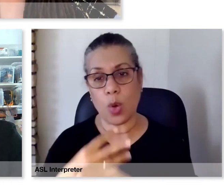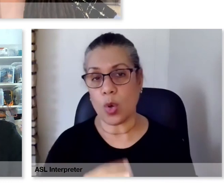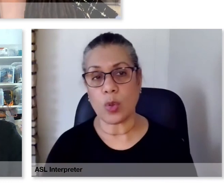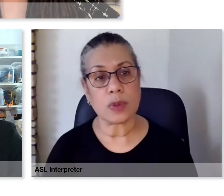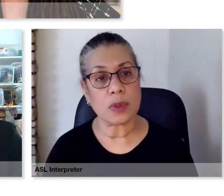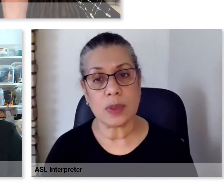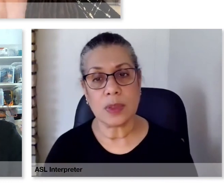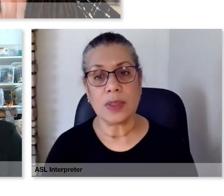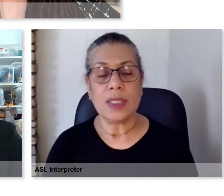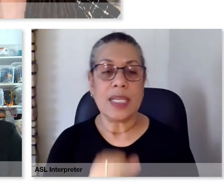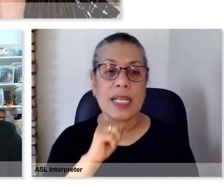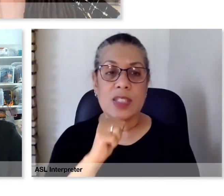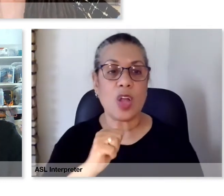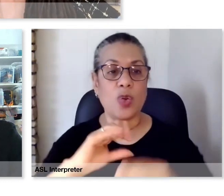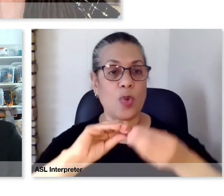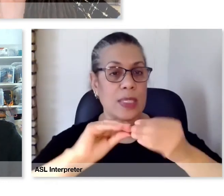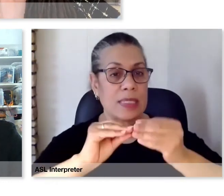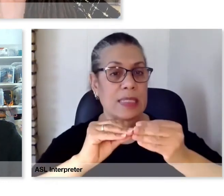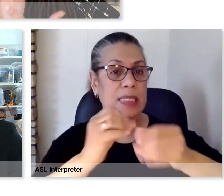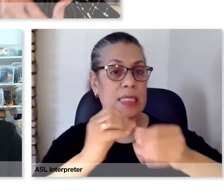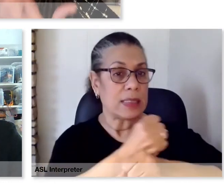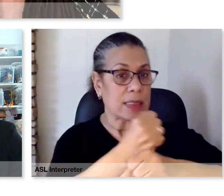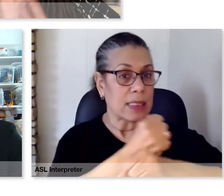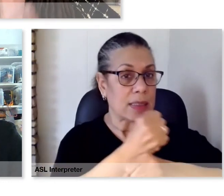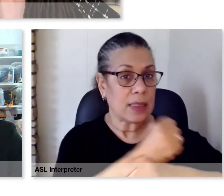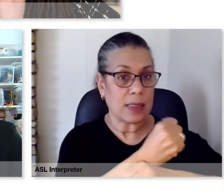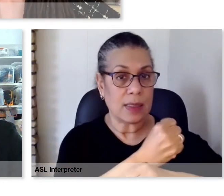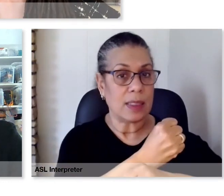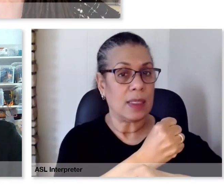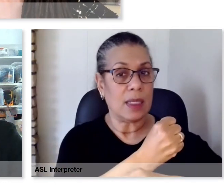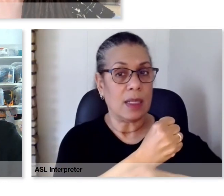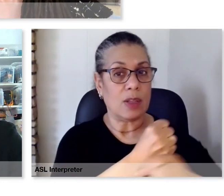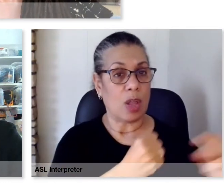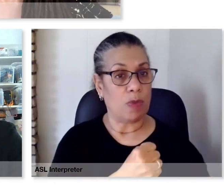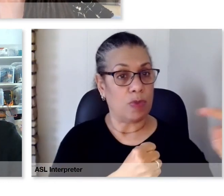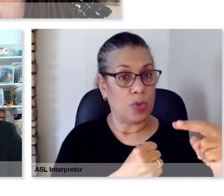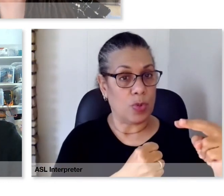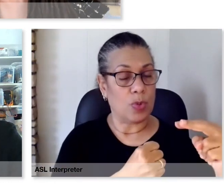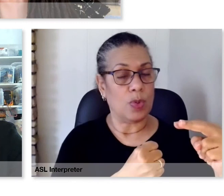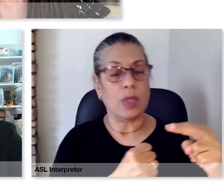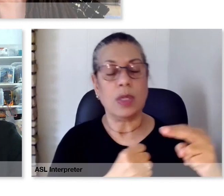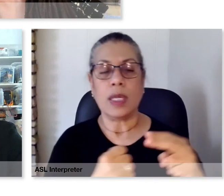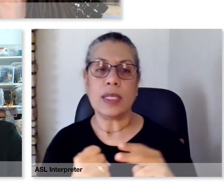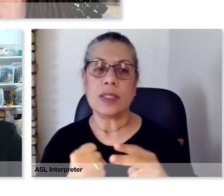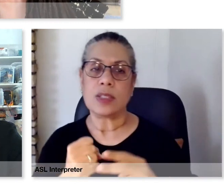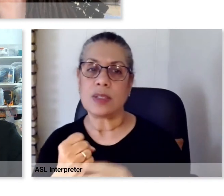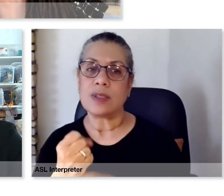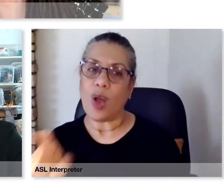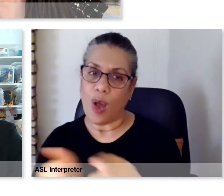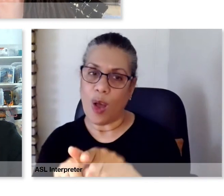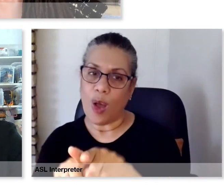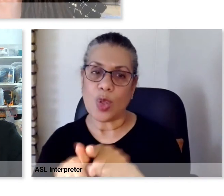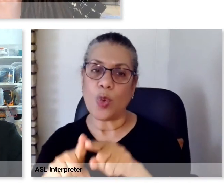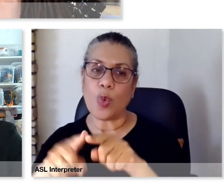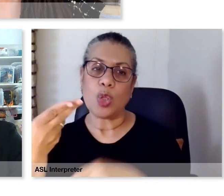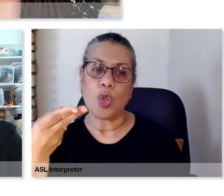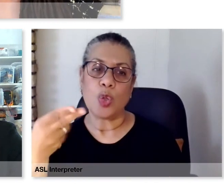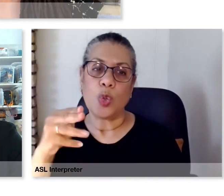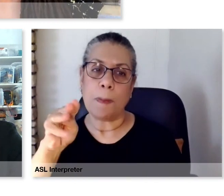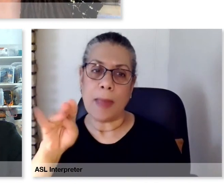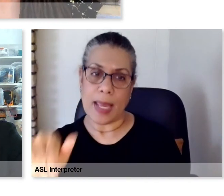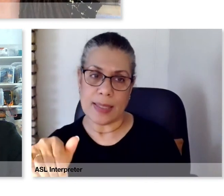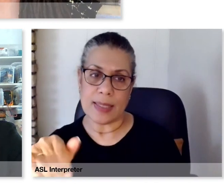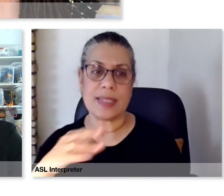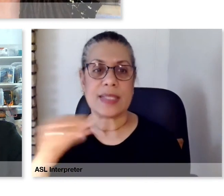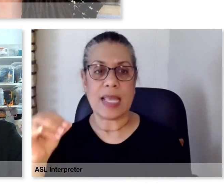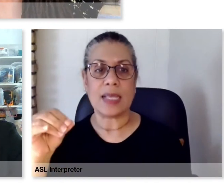on the statistical or the computational side that this kind of reckoning needs to happen, but also in the humanities and social sciences